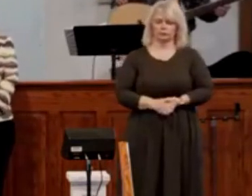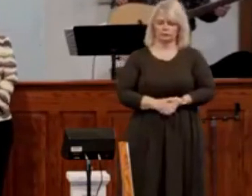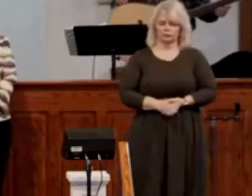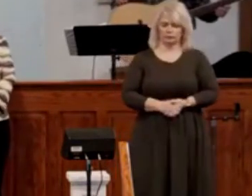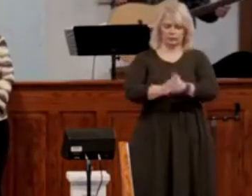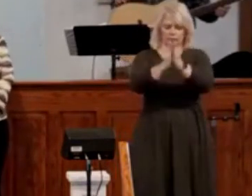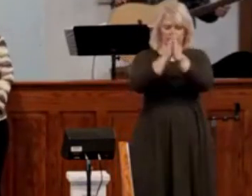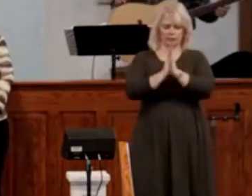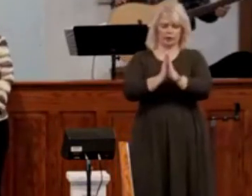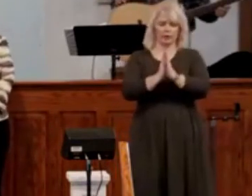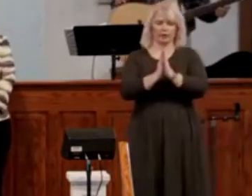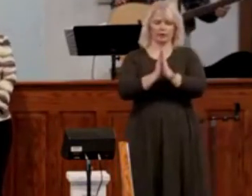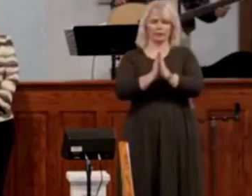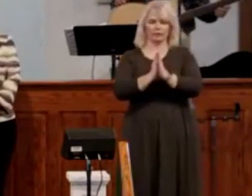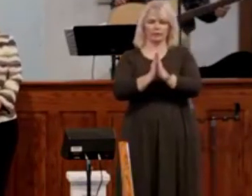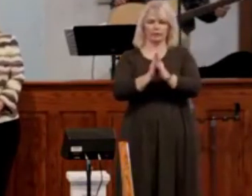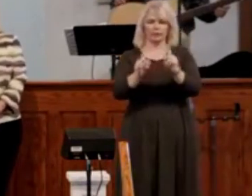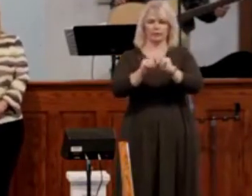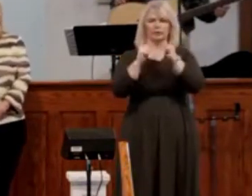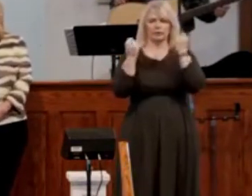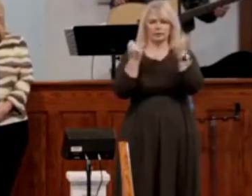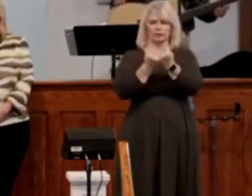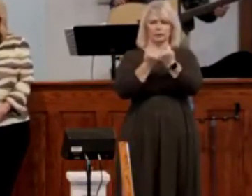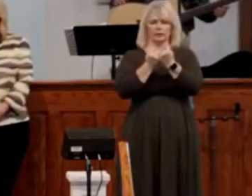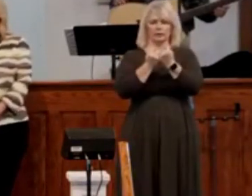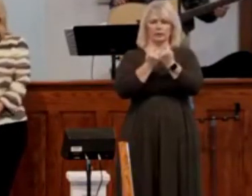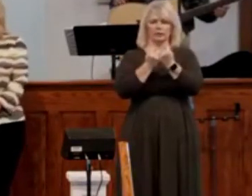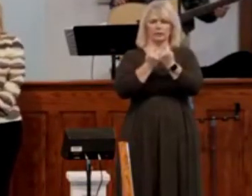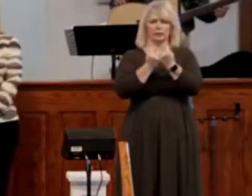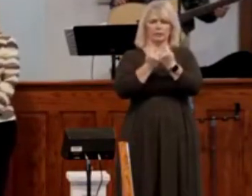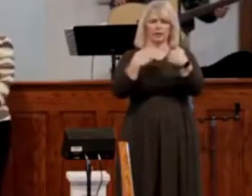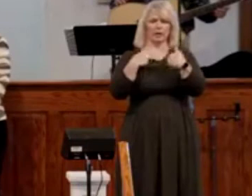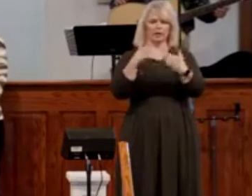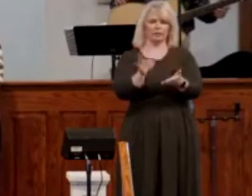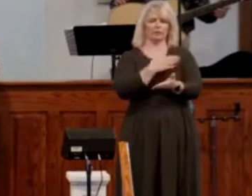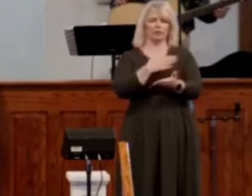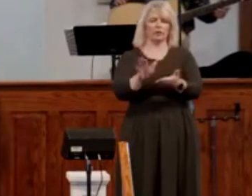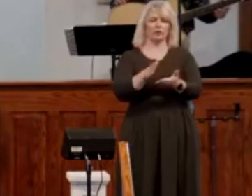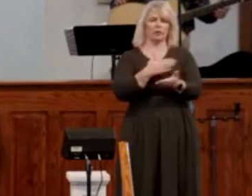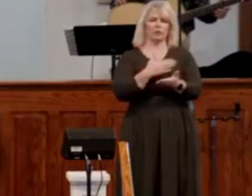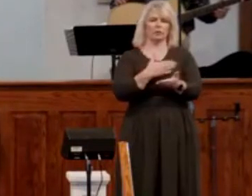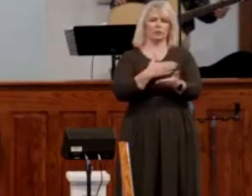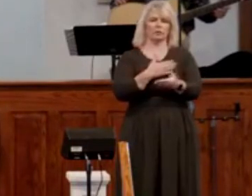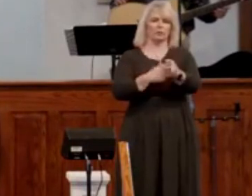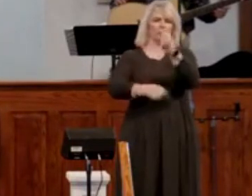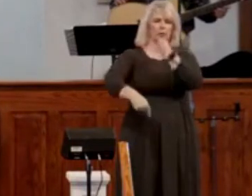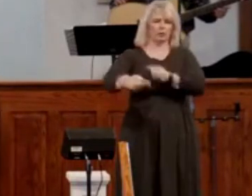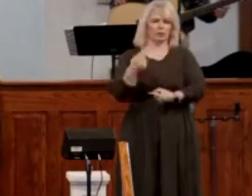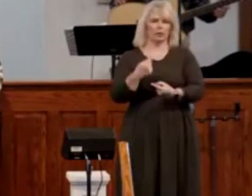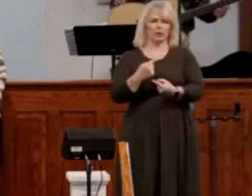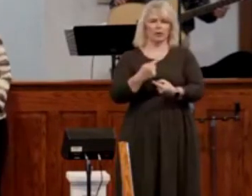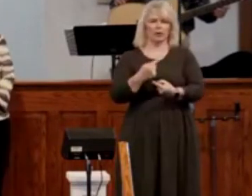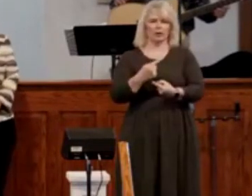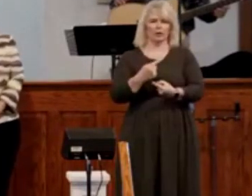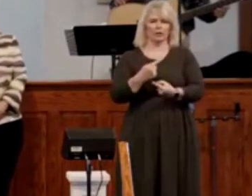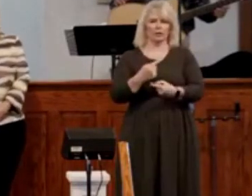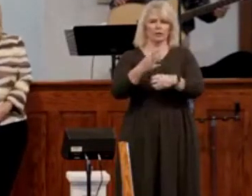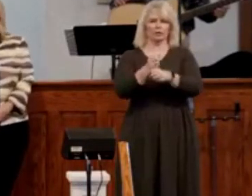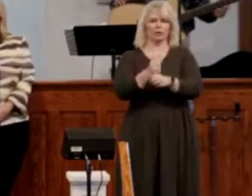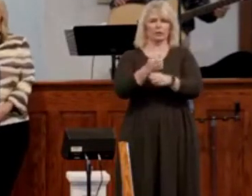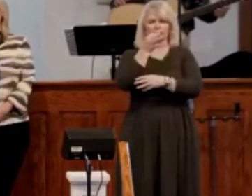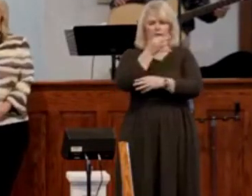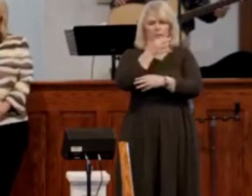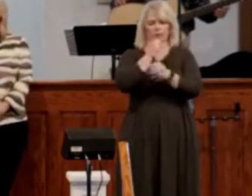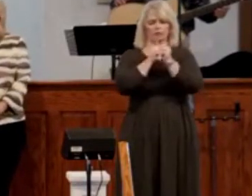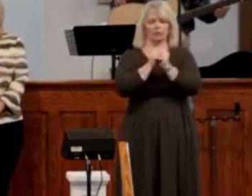I'm going to pray, and then the team is going to have this song of contemplation. We'll come back up and take communion